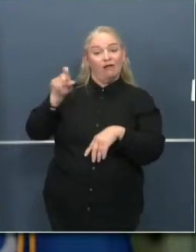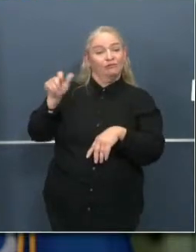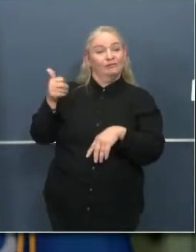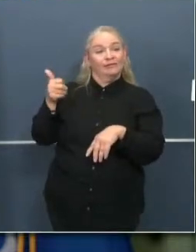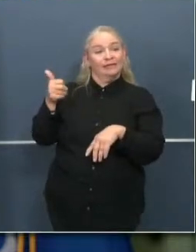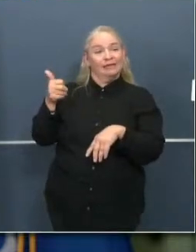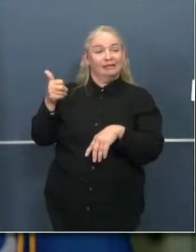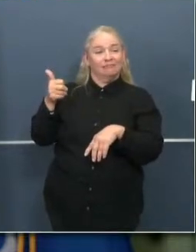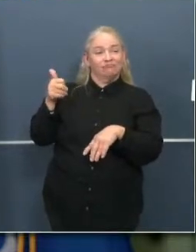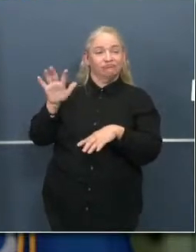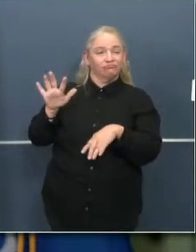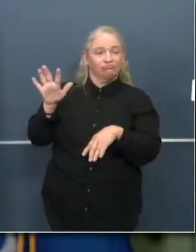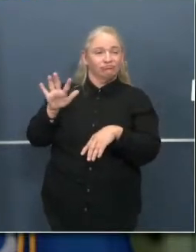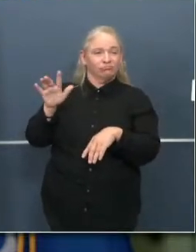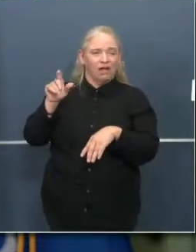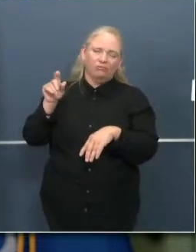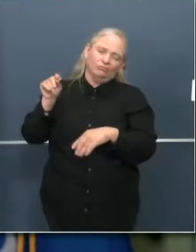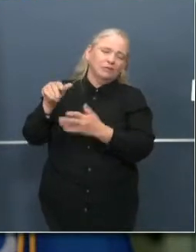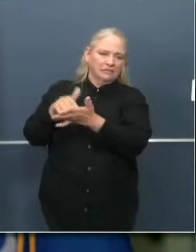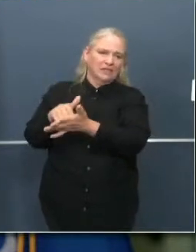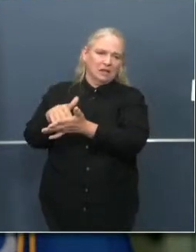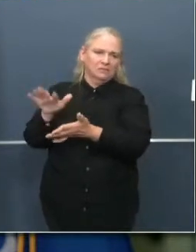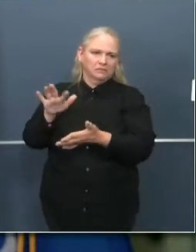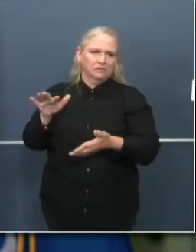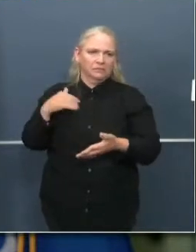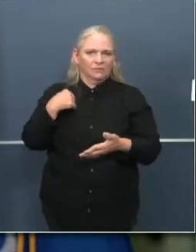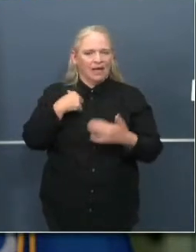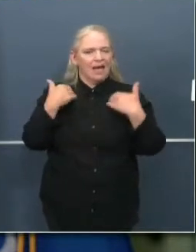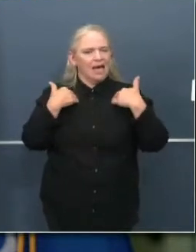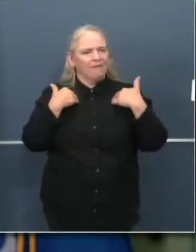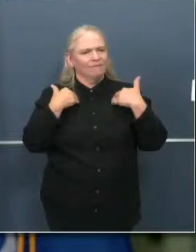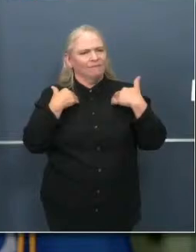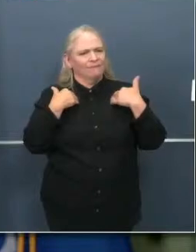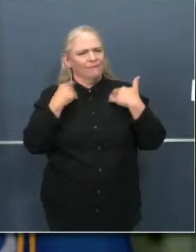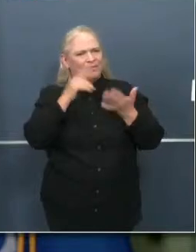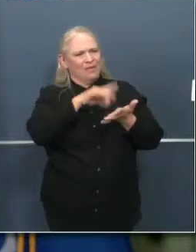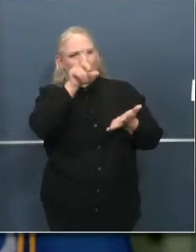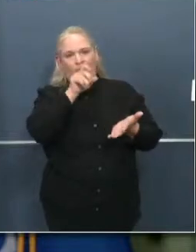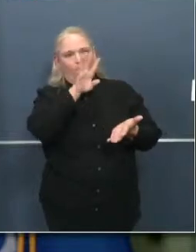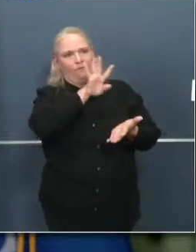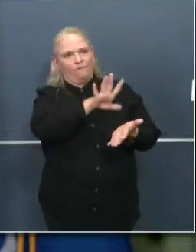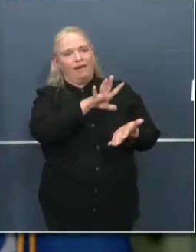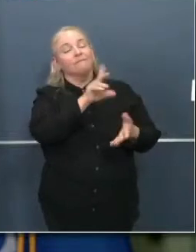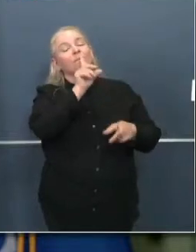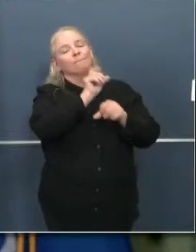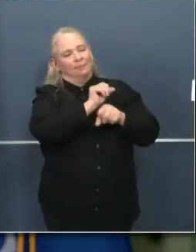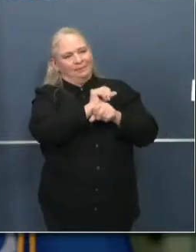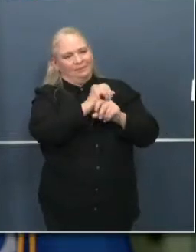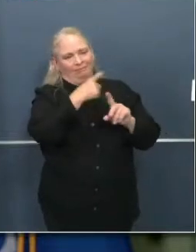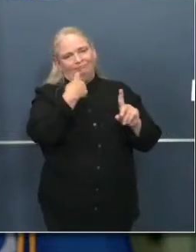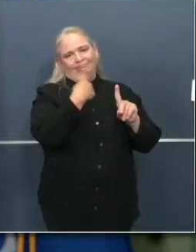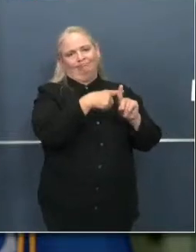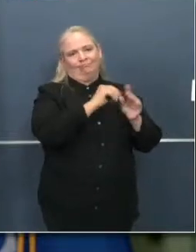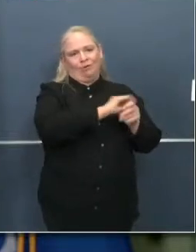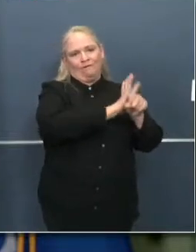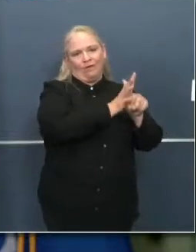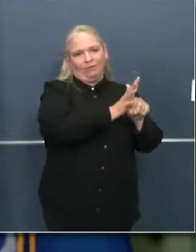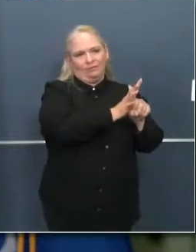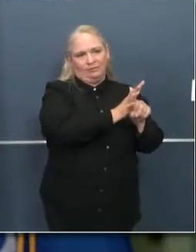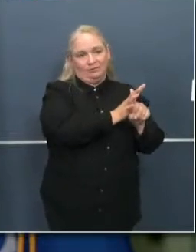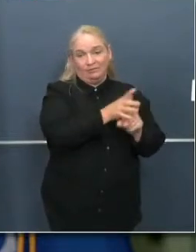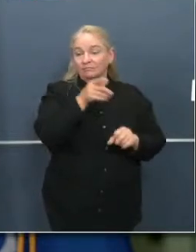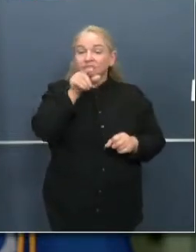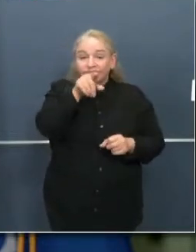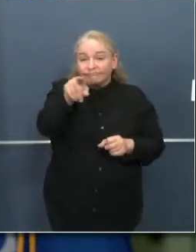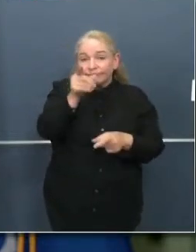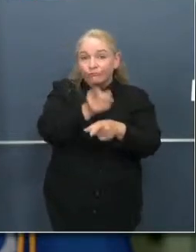You rightly, though, have pinpointed the area of top concern, though not the only concern in the system, and that is